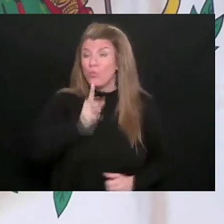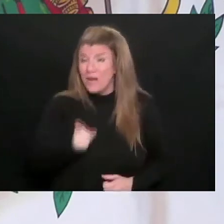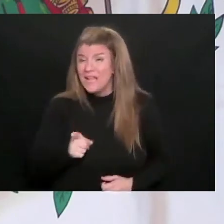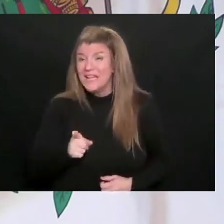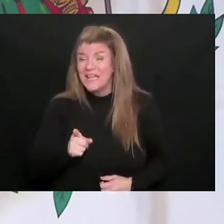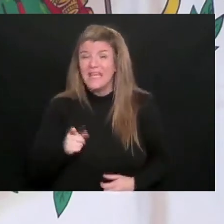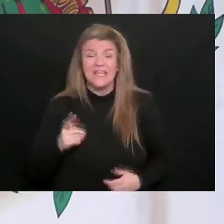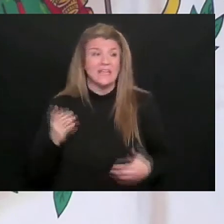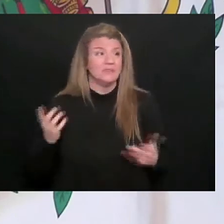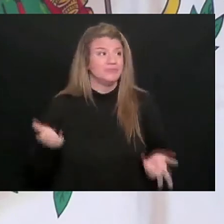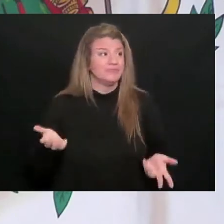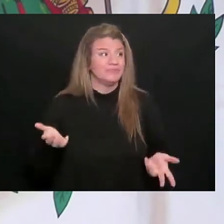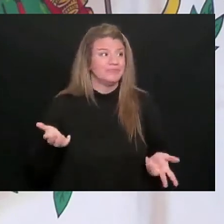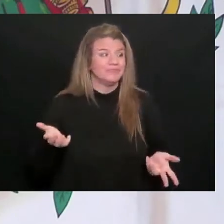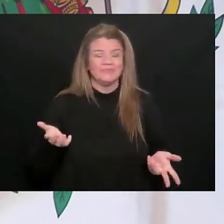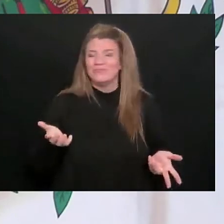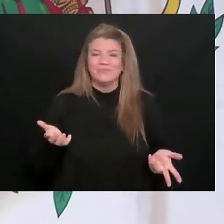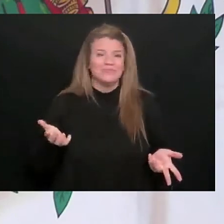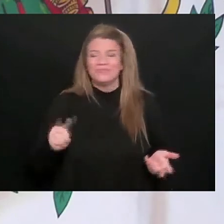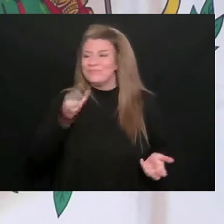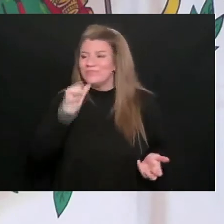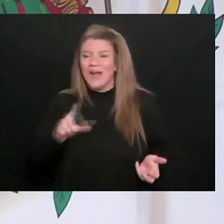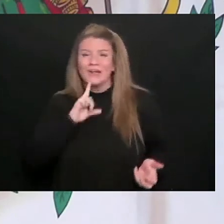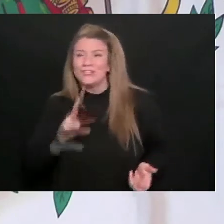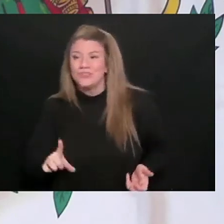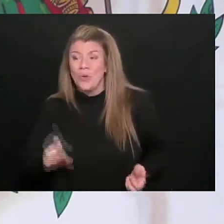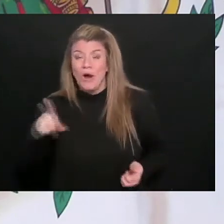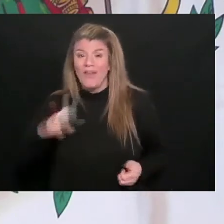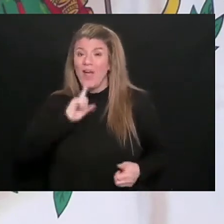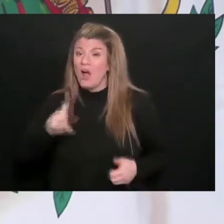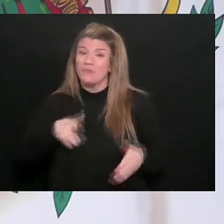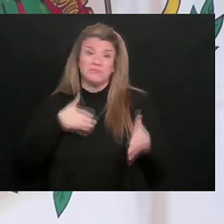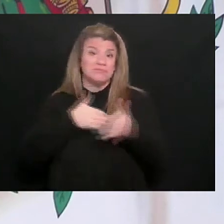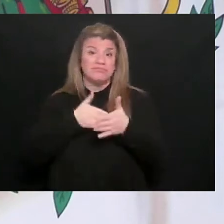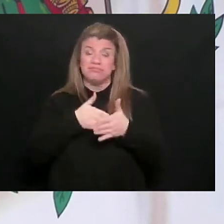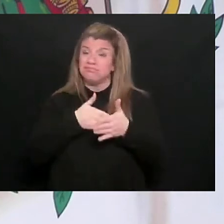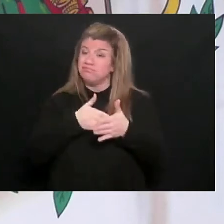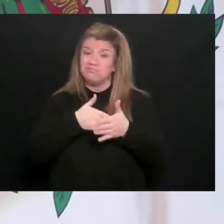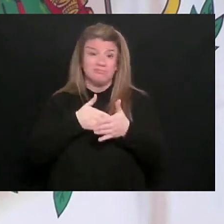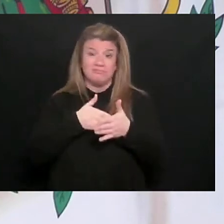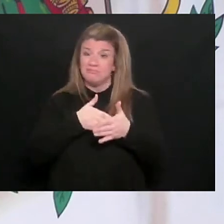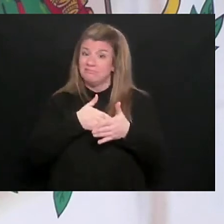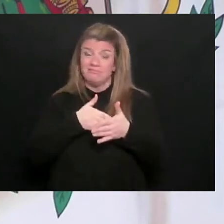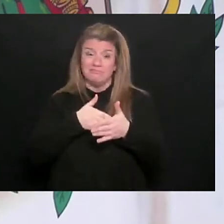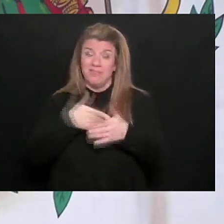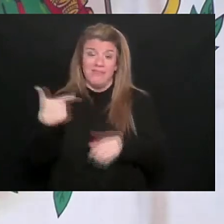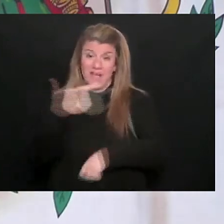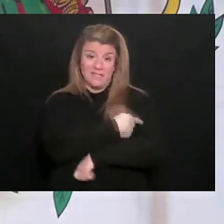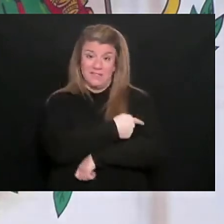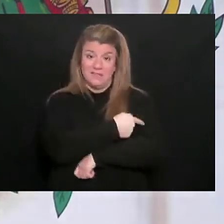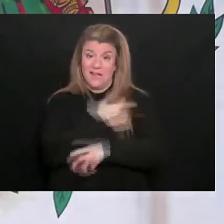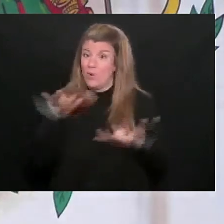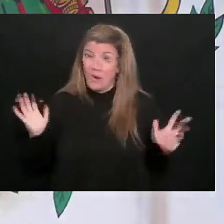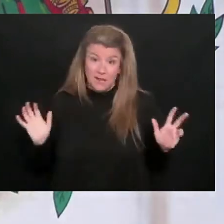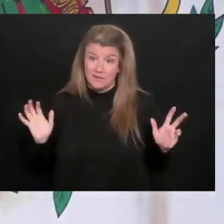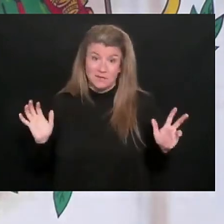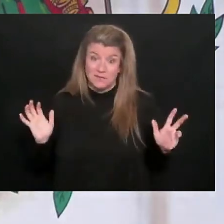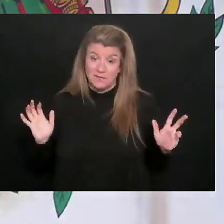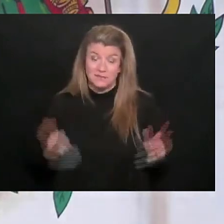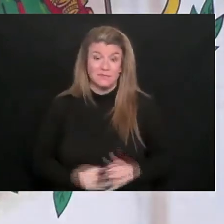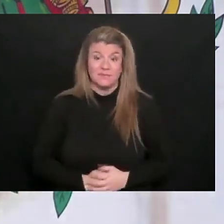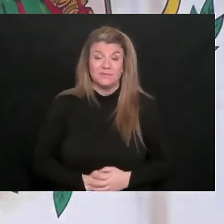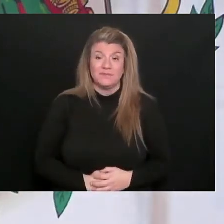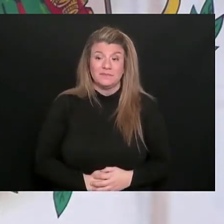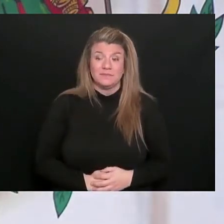really unsure or dead set against taking the vaccine. Now,